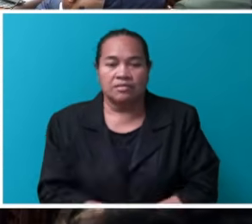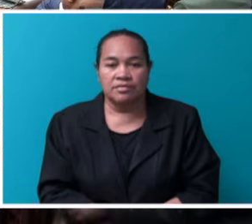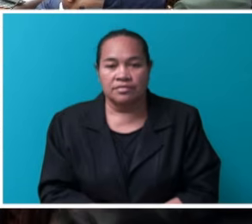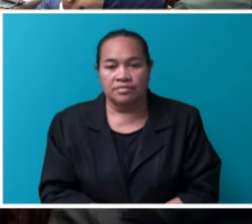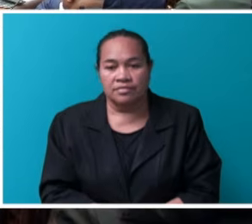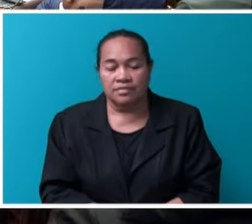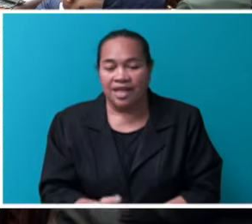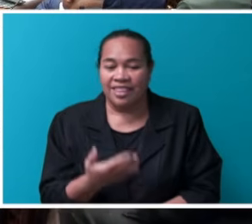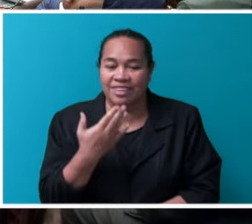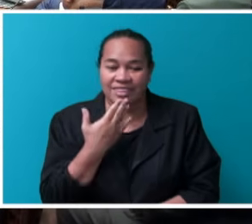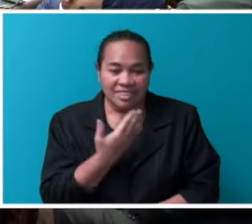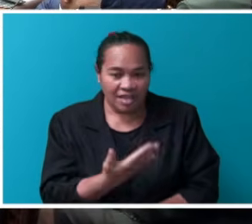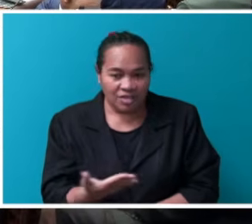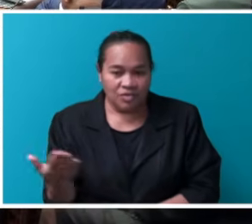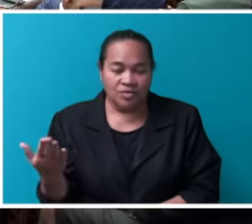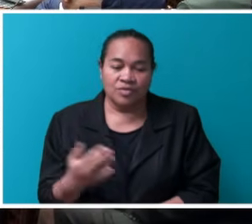Thank you. This is seconder.